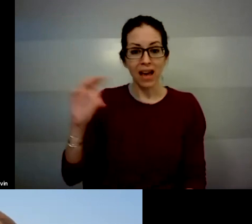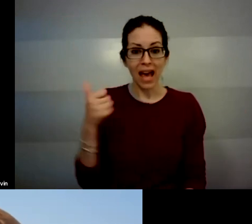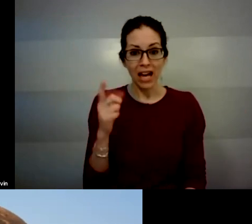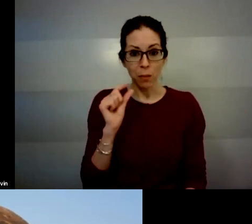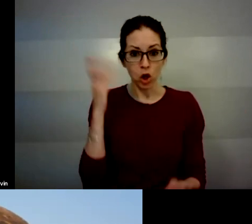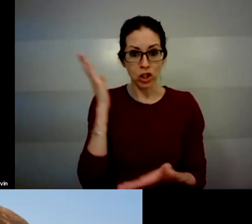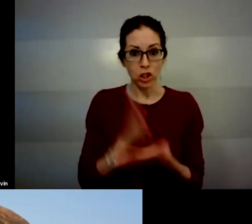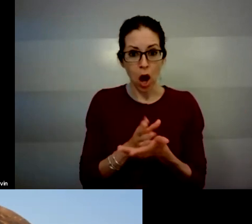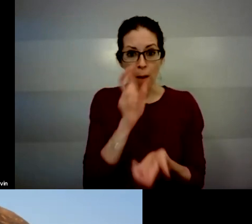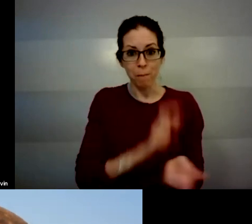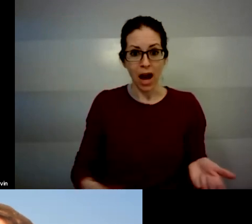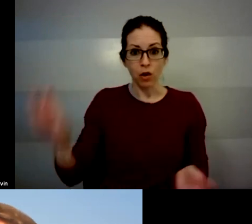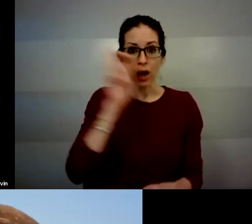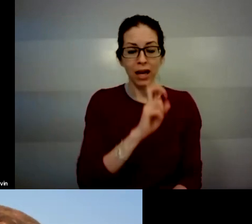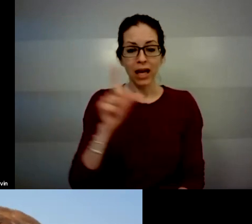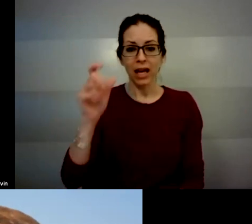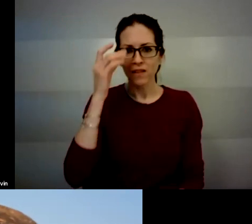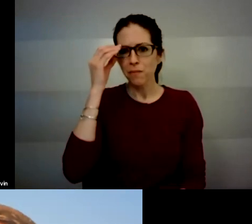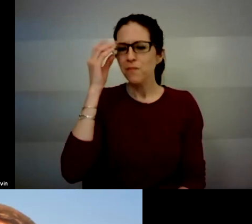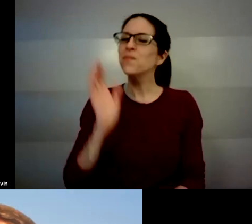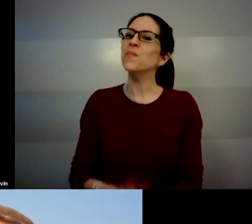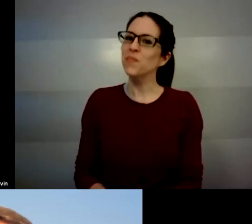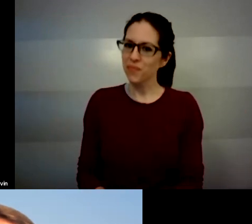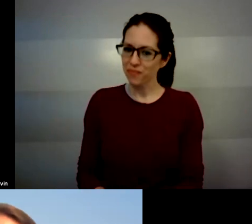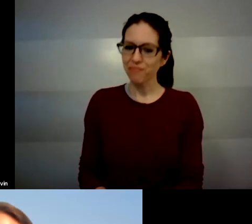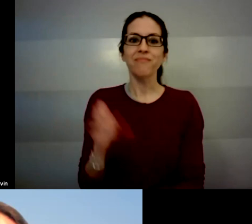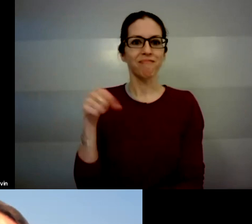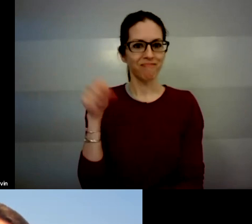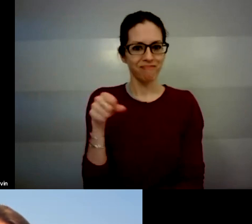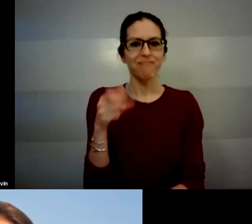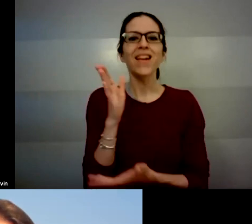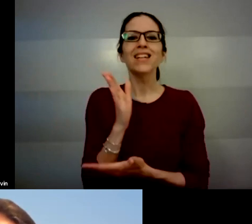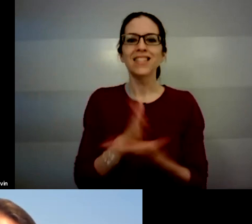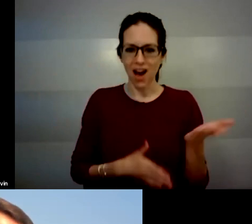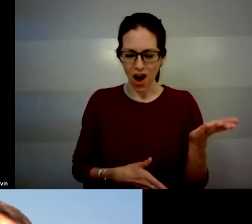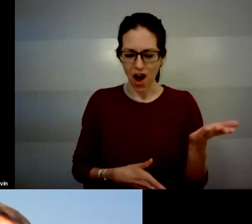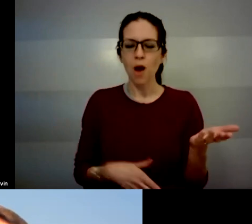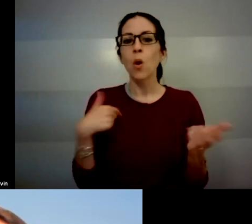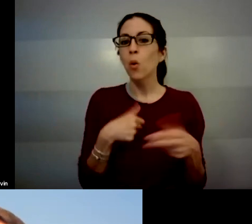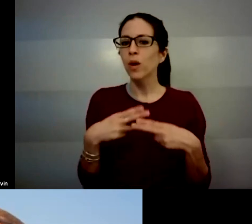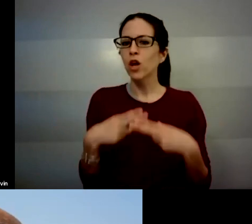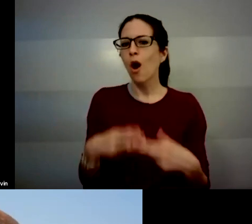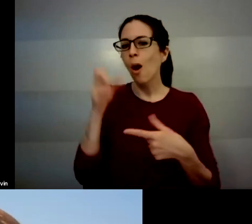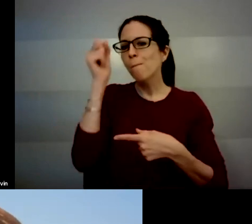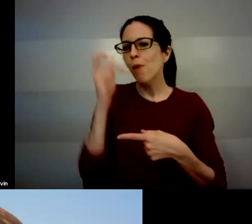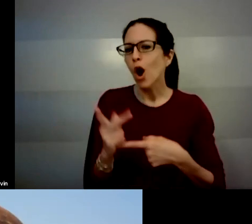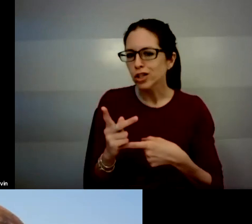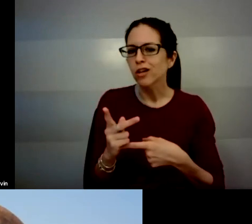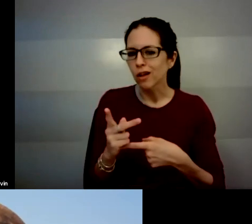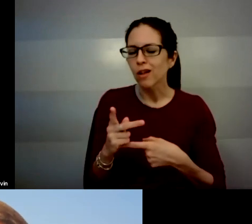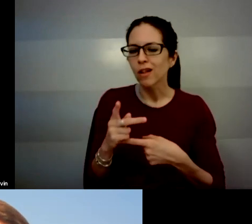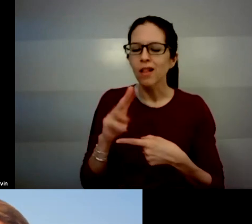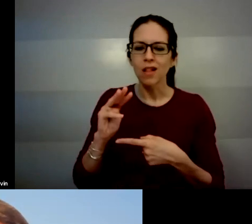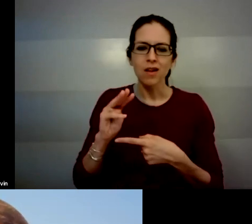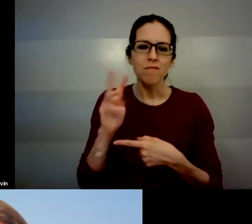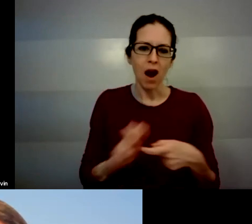years? Ooh, so there are some populations that we call partially migratory. American robins are